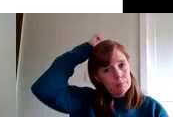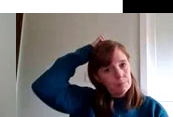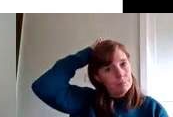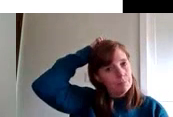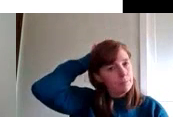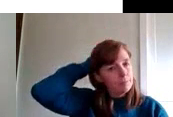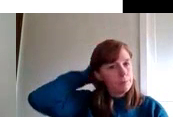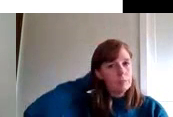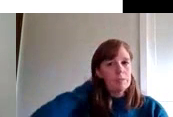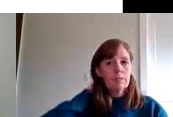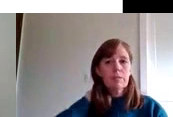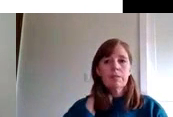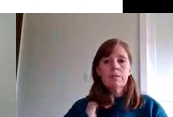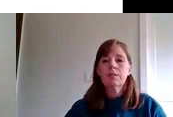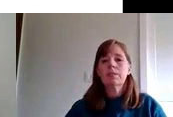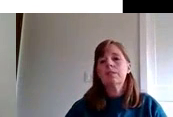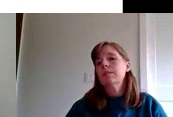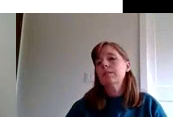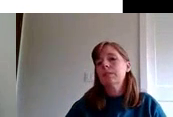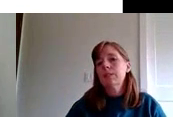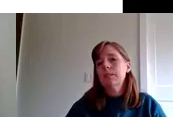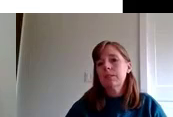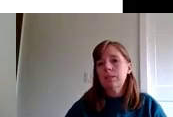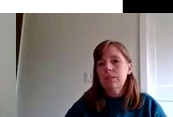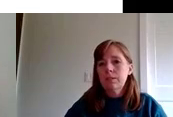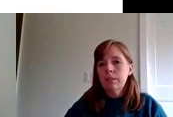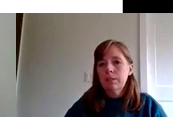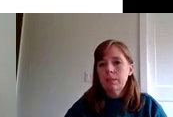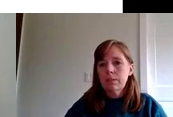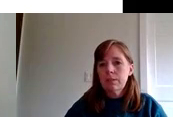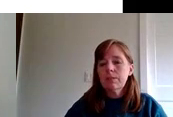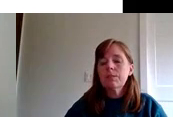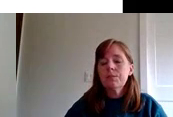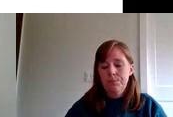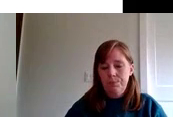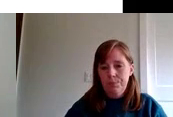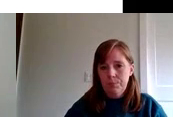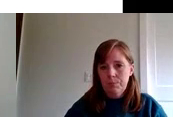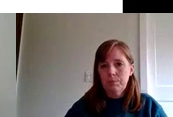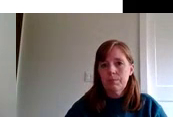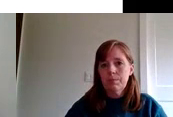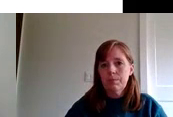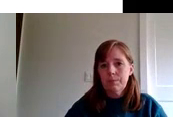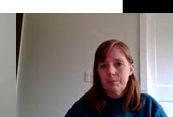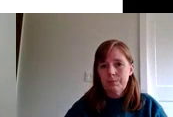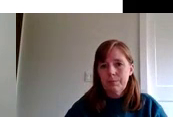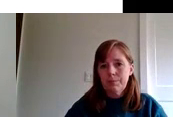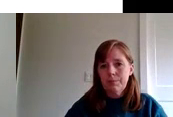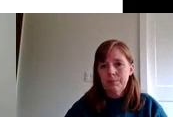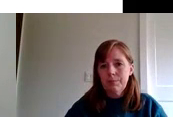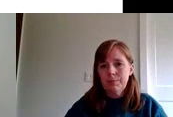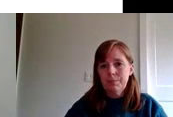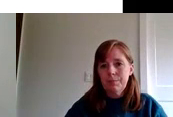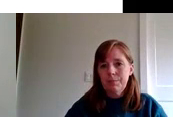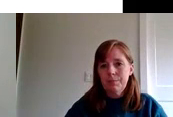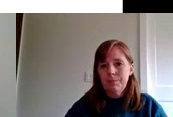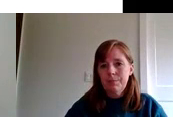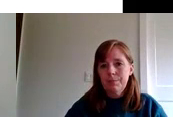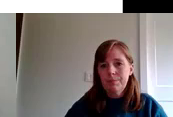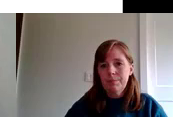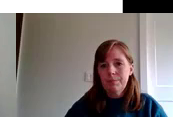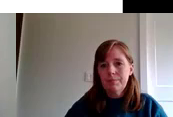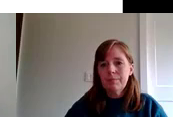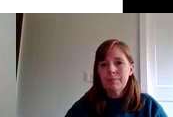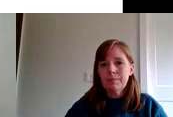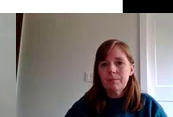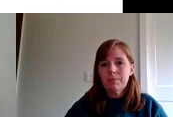students with cortical visual impairment, where you're really trying to get rid of clutter, in the beginning, when I would have those lessons on those